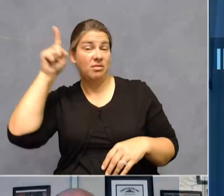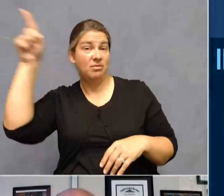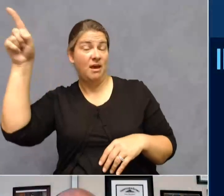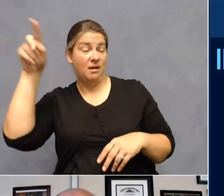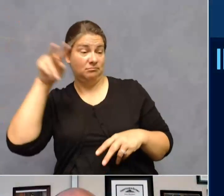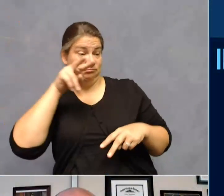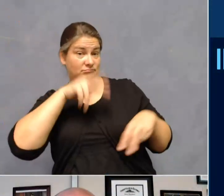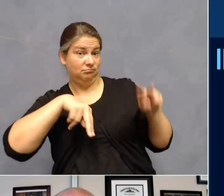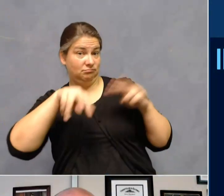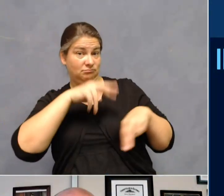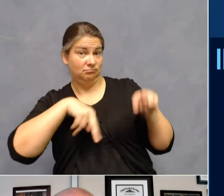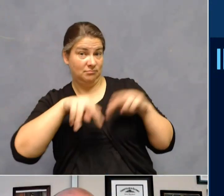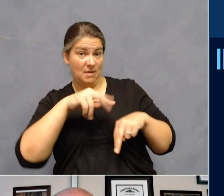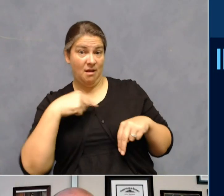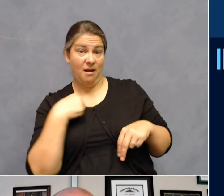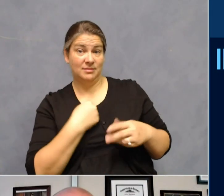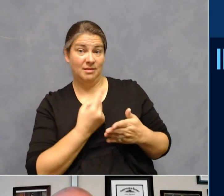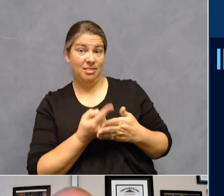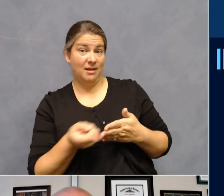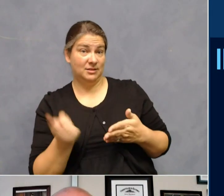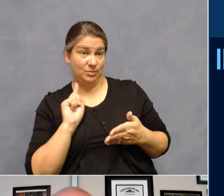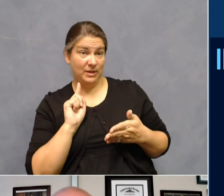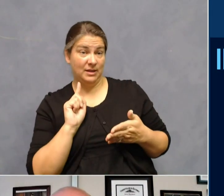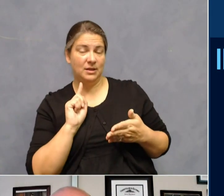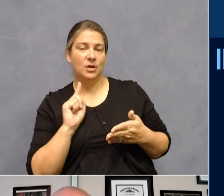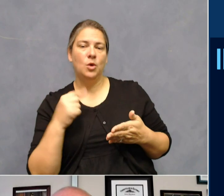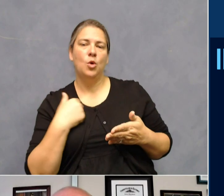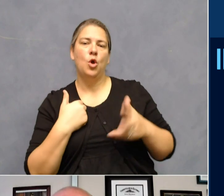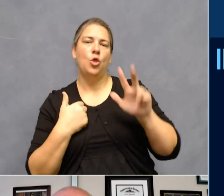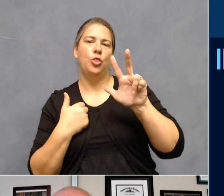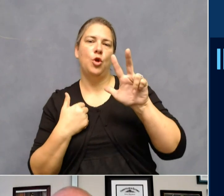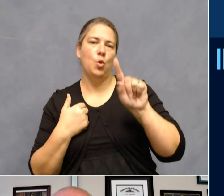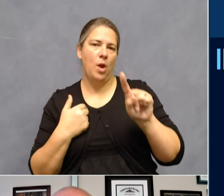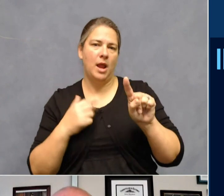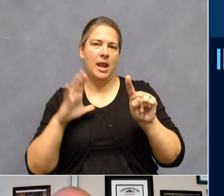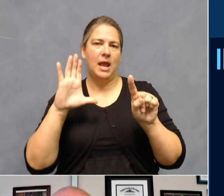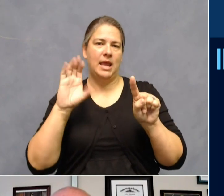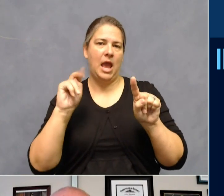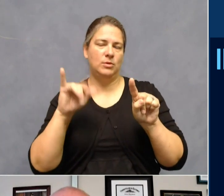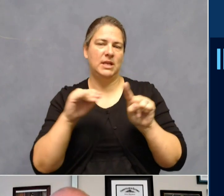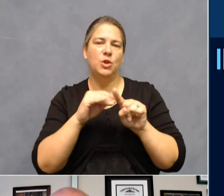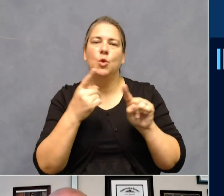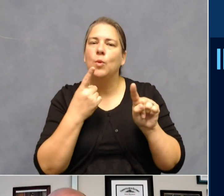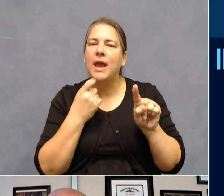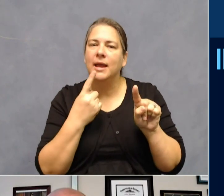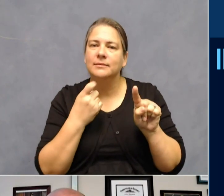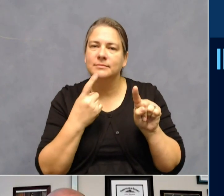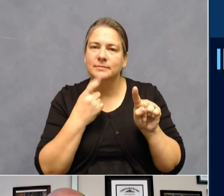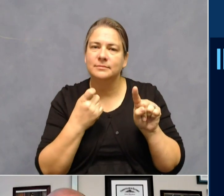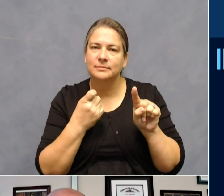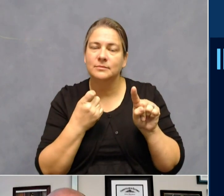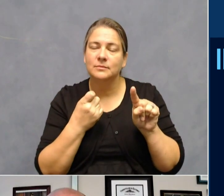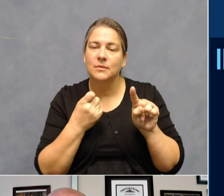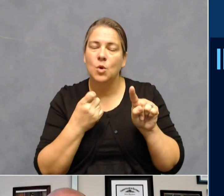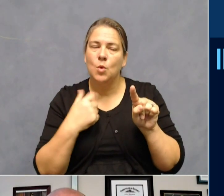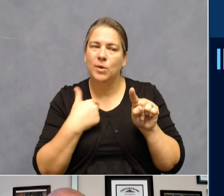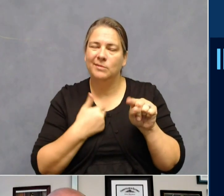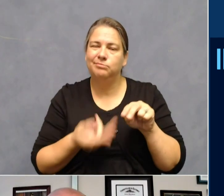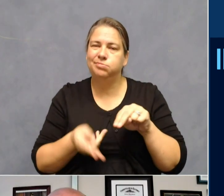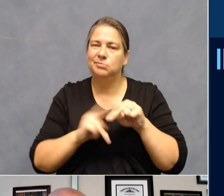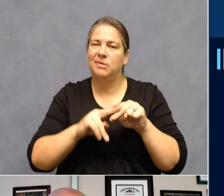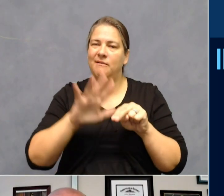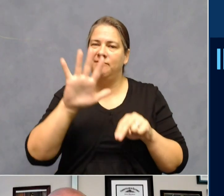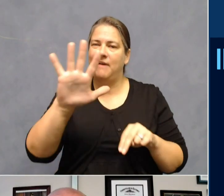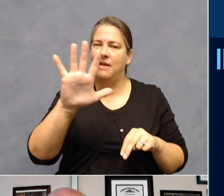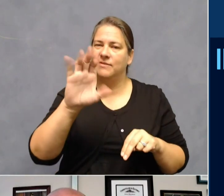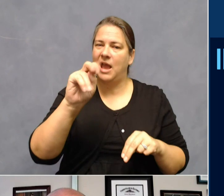week, we had 31 counties in the red zone. That's increased from 5 the week before. We also had 10 counties